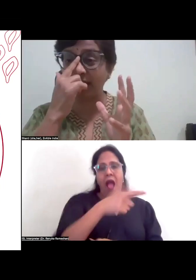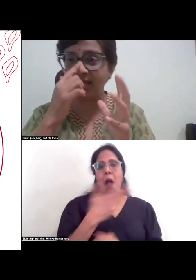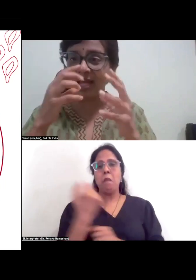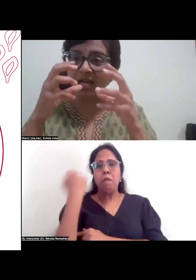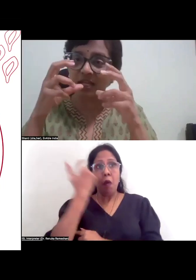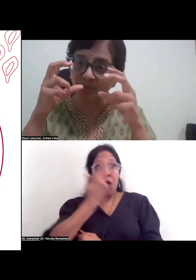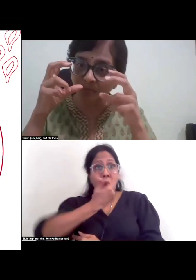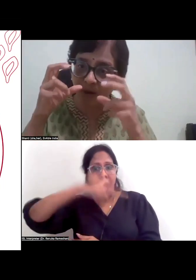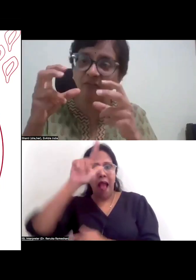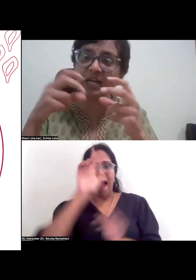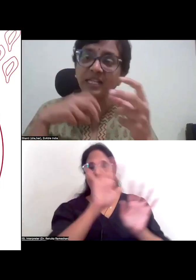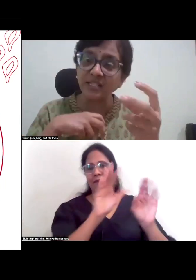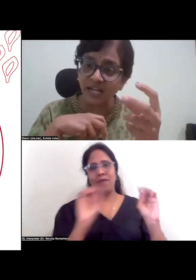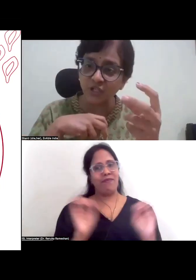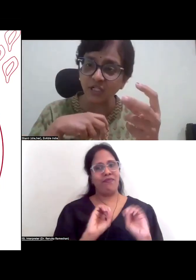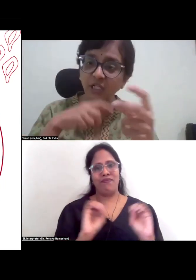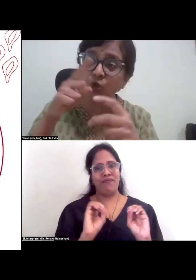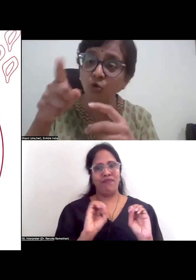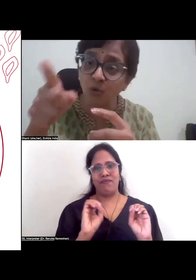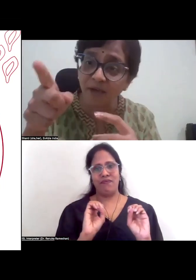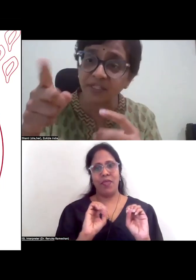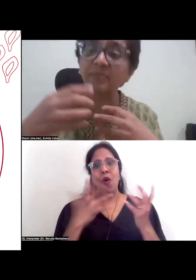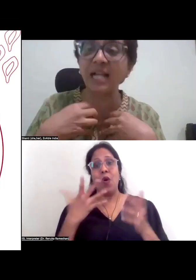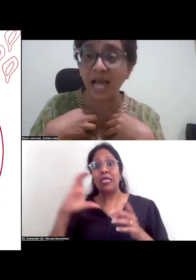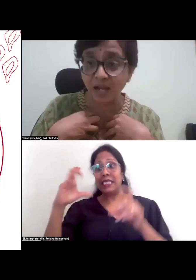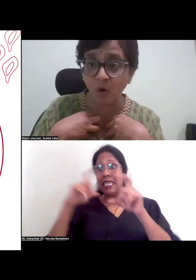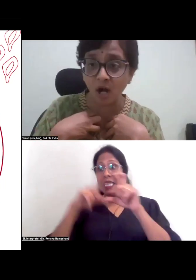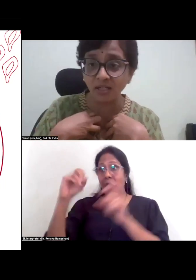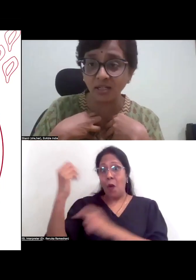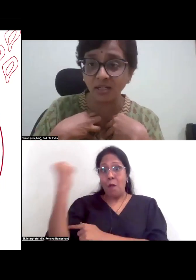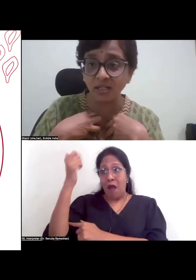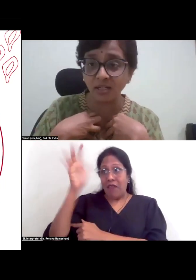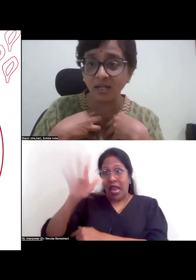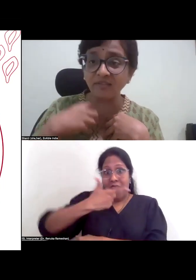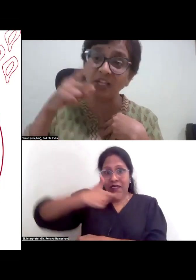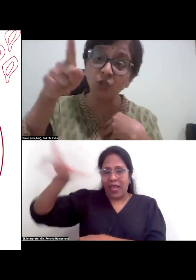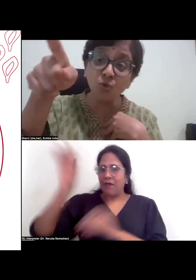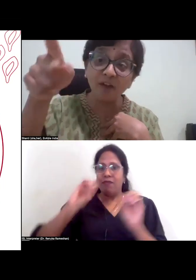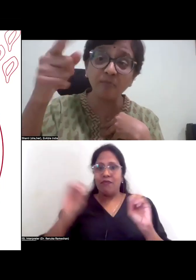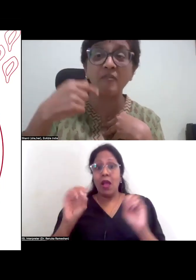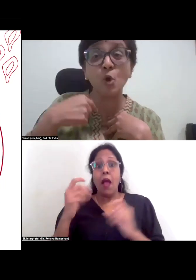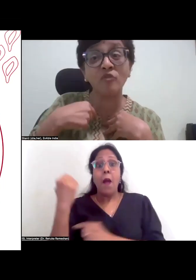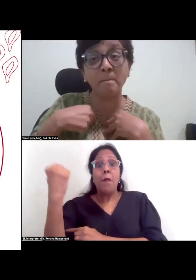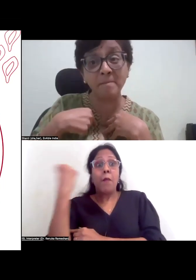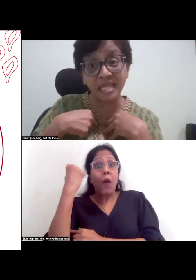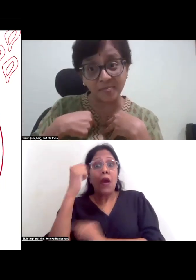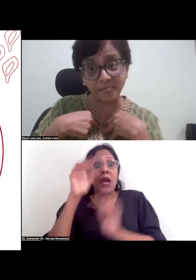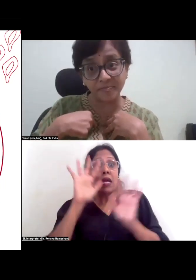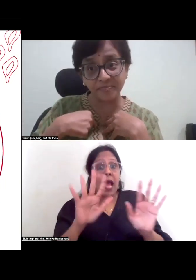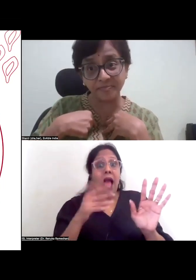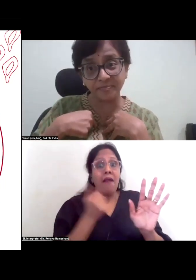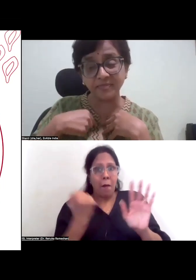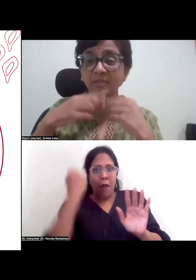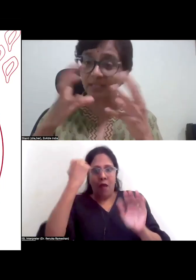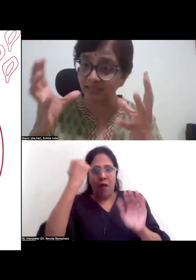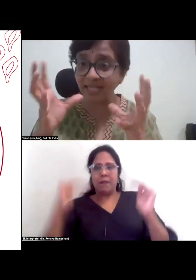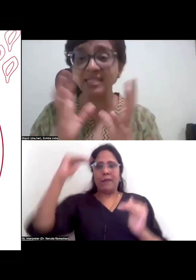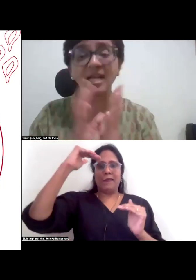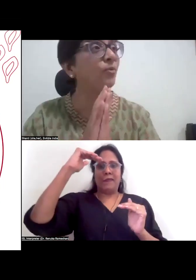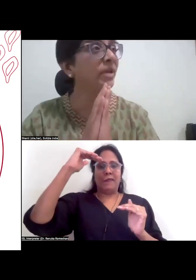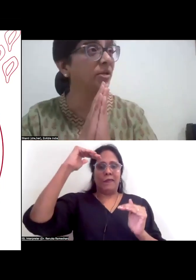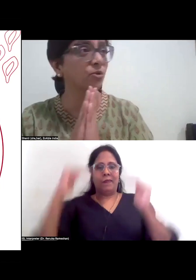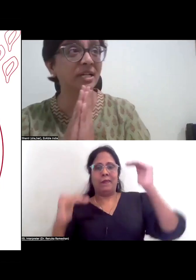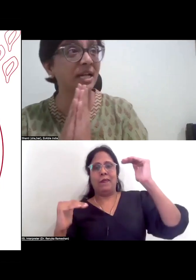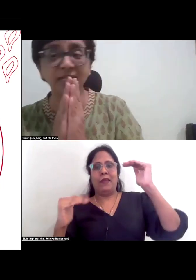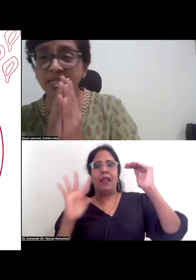not that way. The power is relational. Do you have something I want? Then you have power over me.